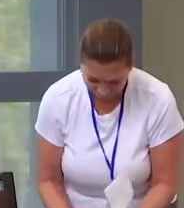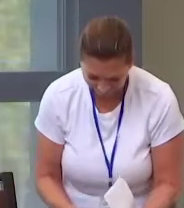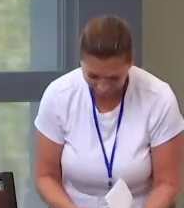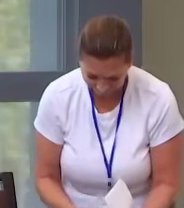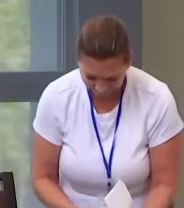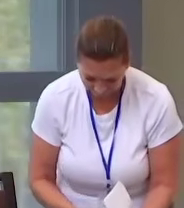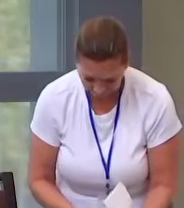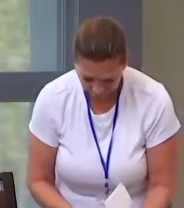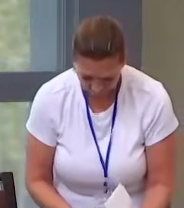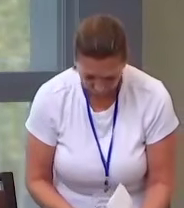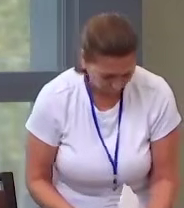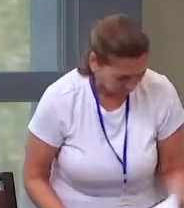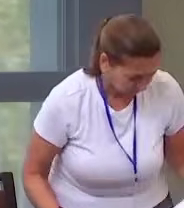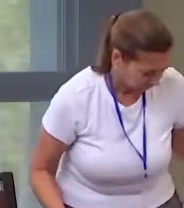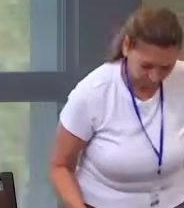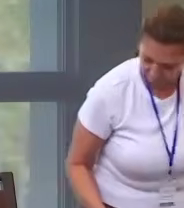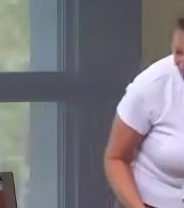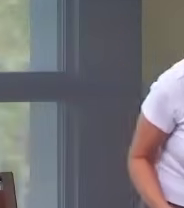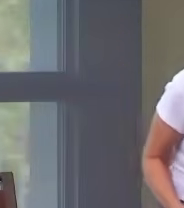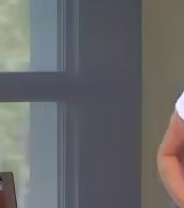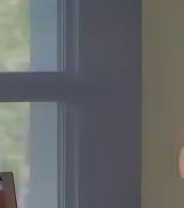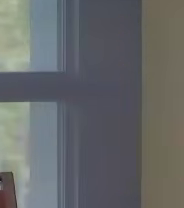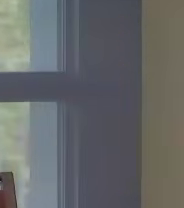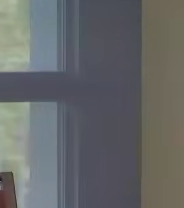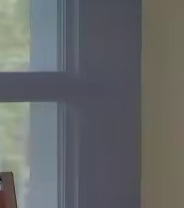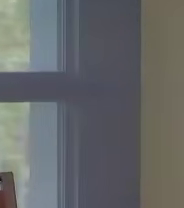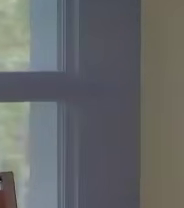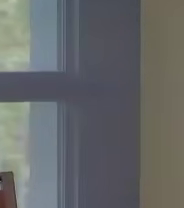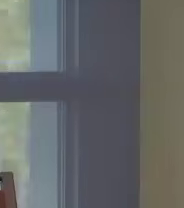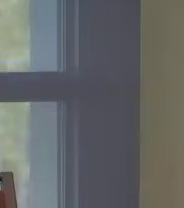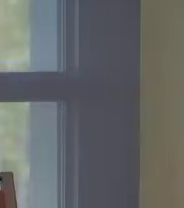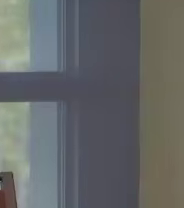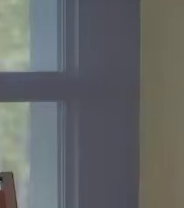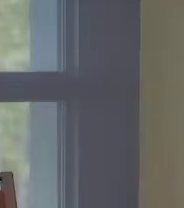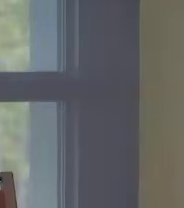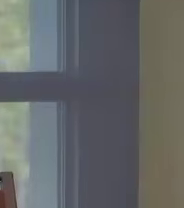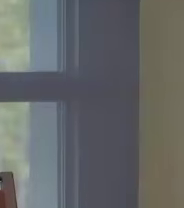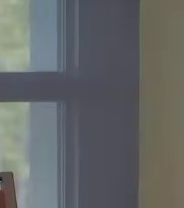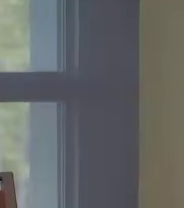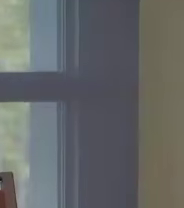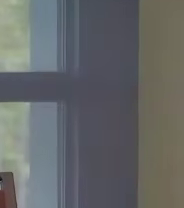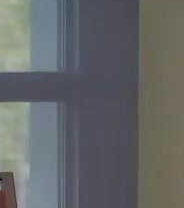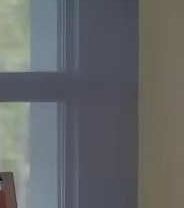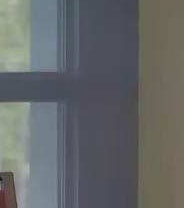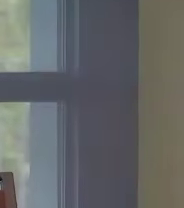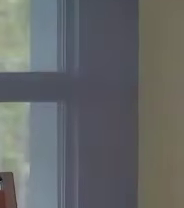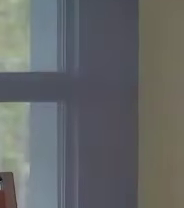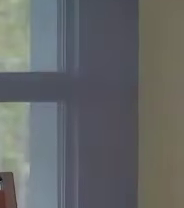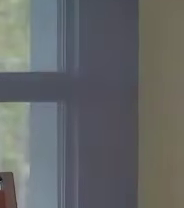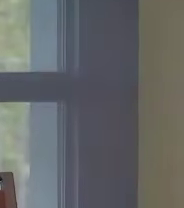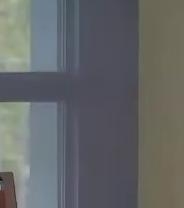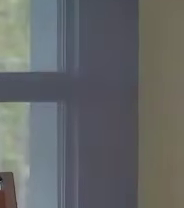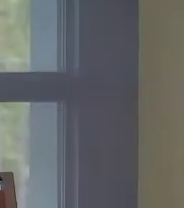women. Here are 2 of them. I'll have Sharan and Lorena introduce themselves, even though you have their bios in your